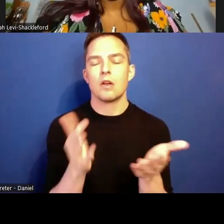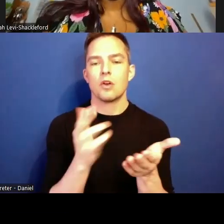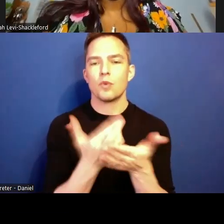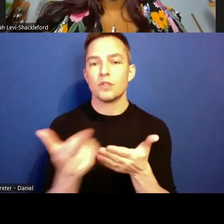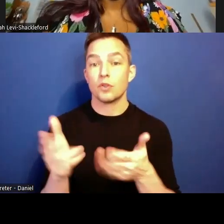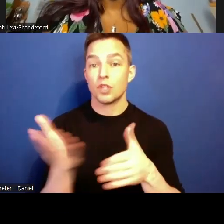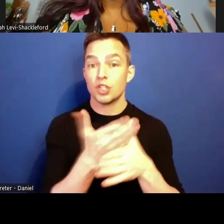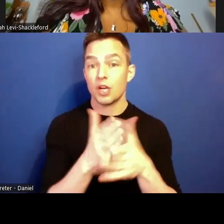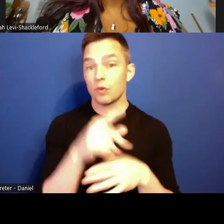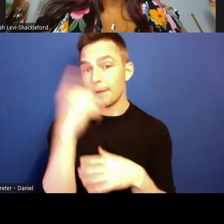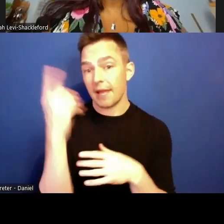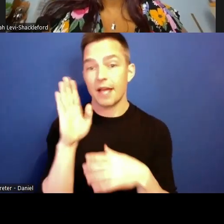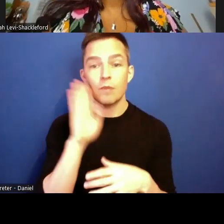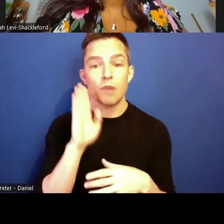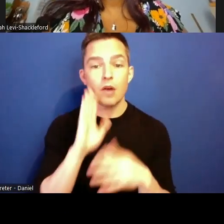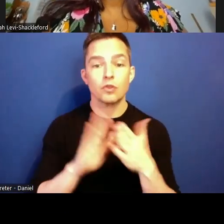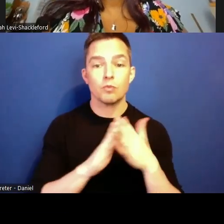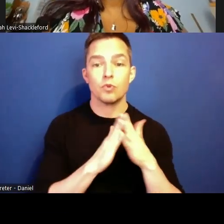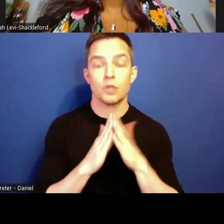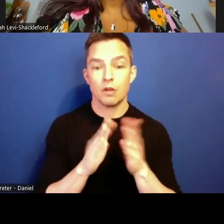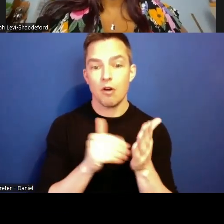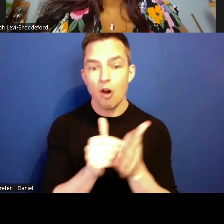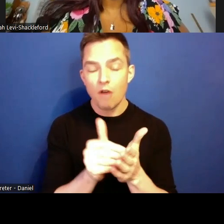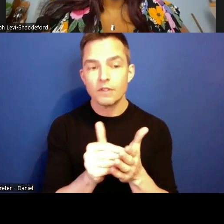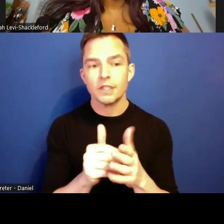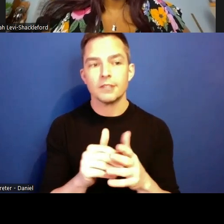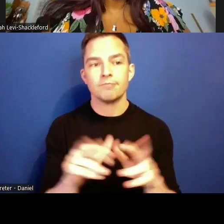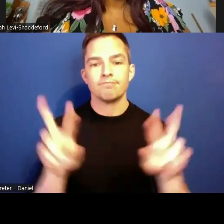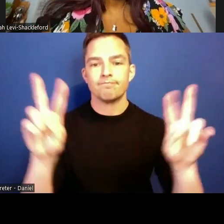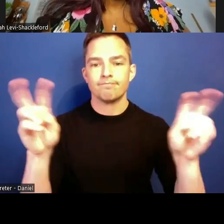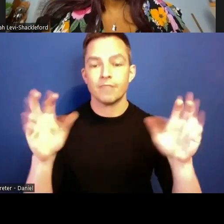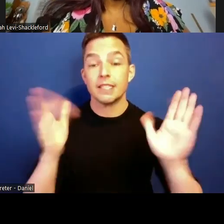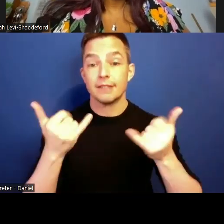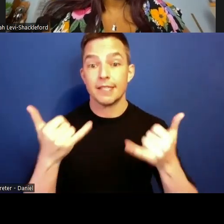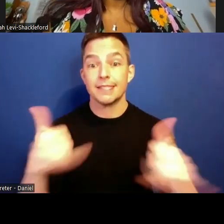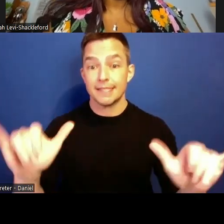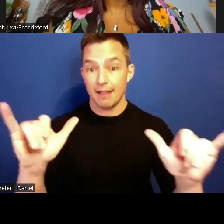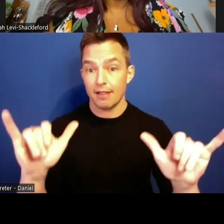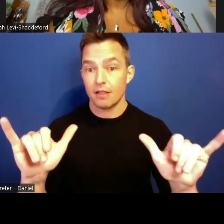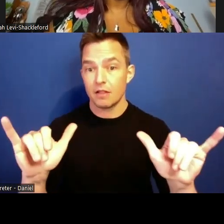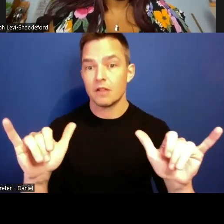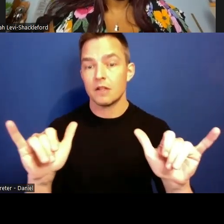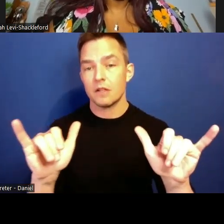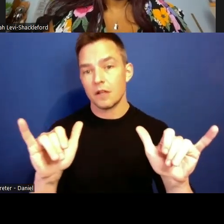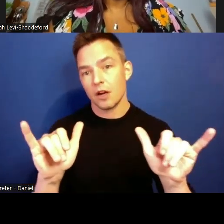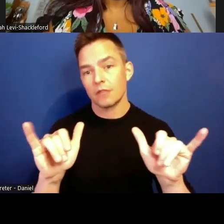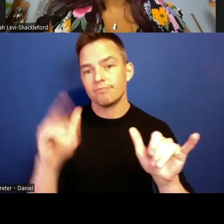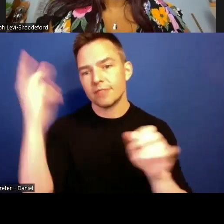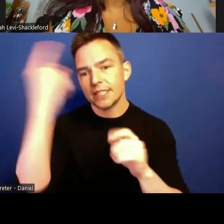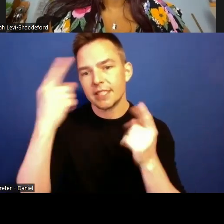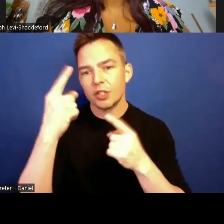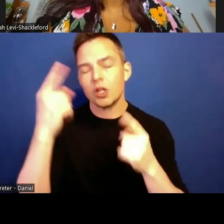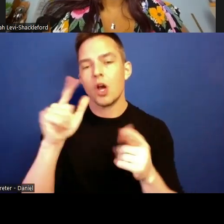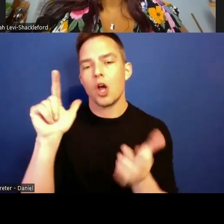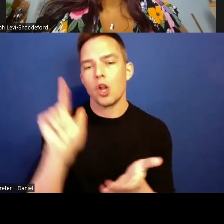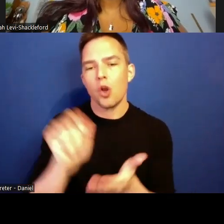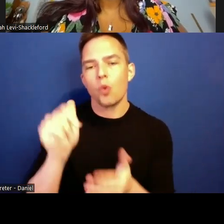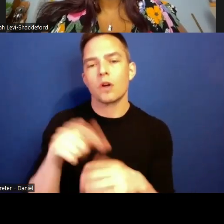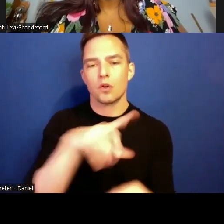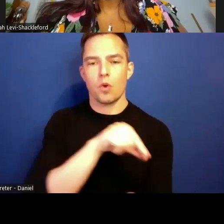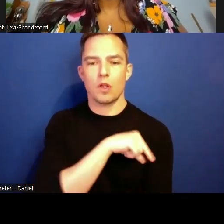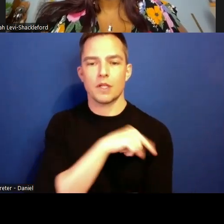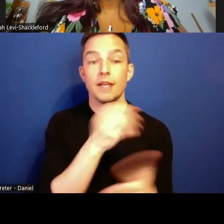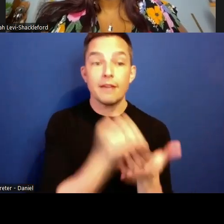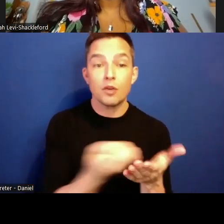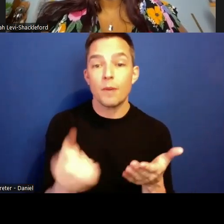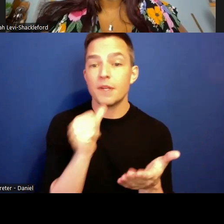Brown communities, they were often shared and still are at a lower quality. The equipment